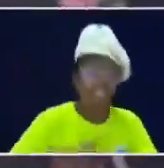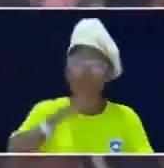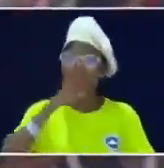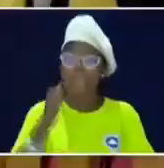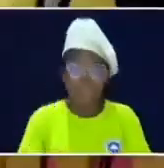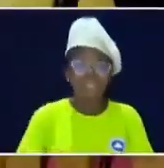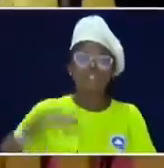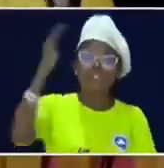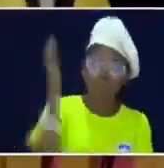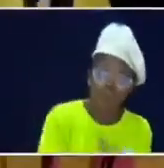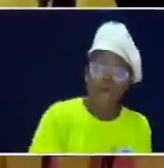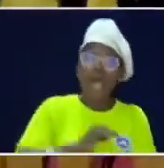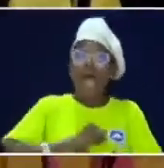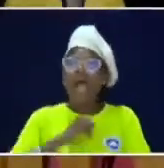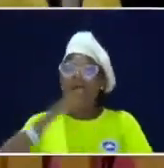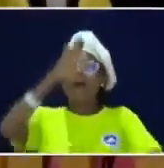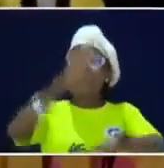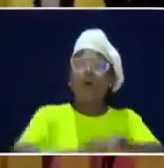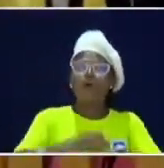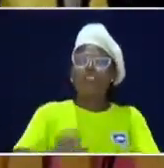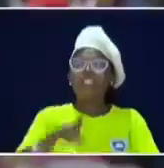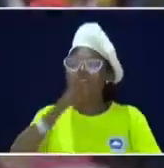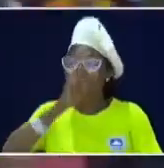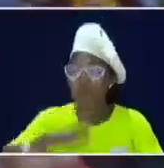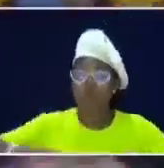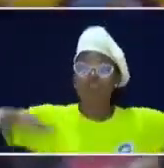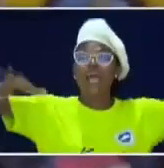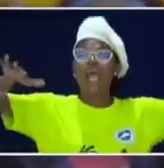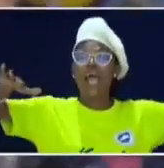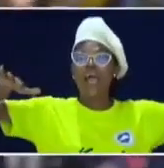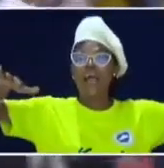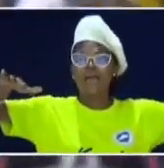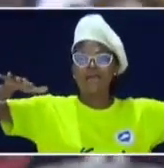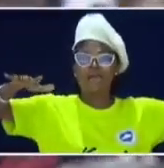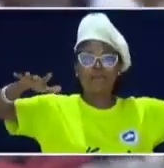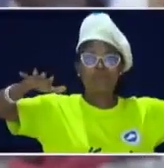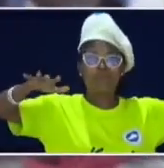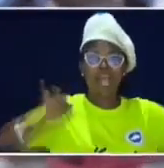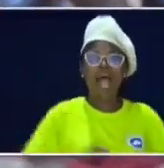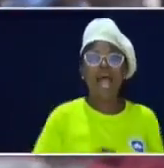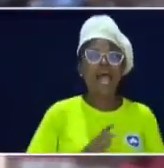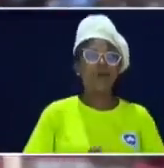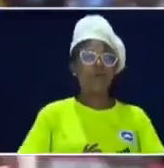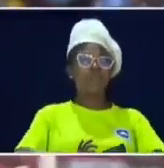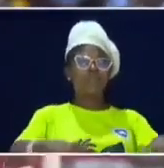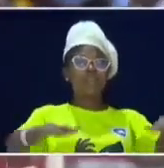mounting on the eagle's wing. So I will soar.